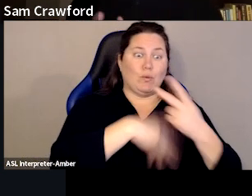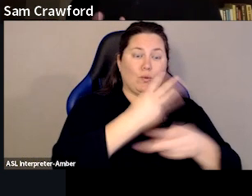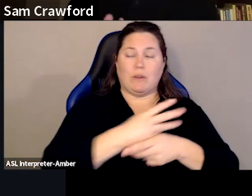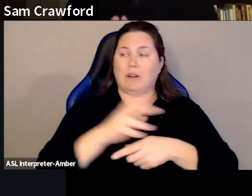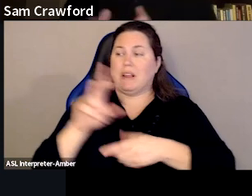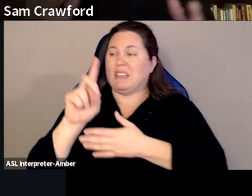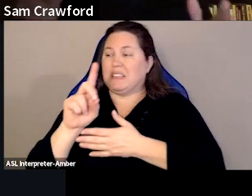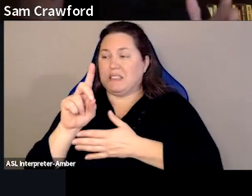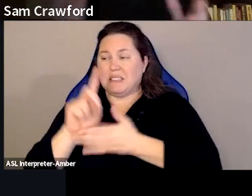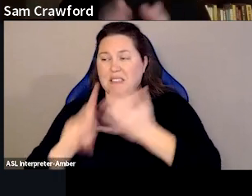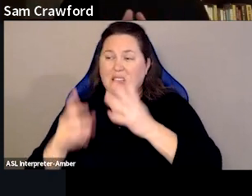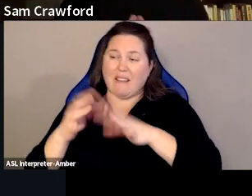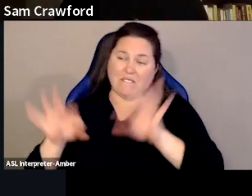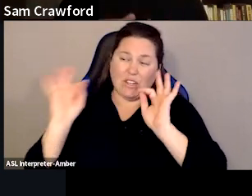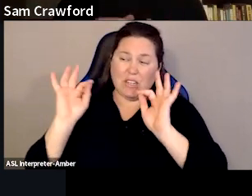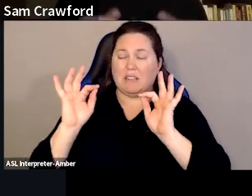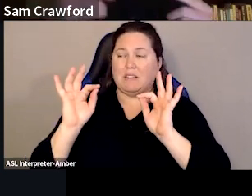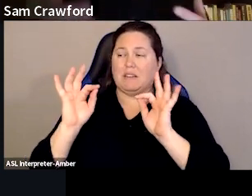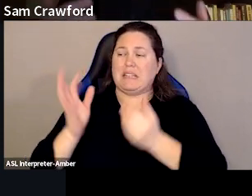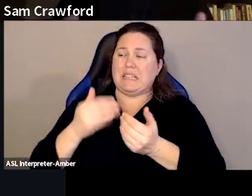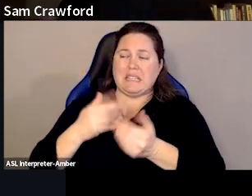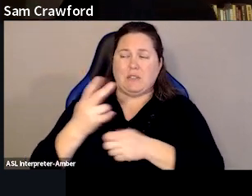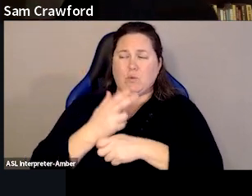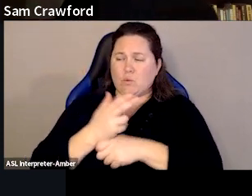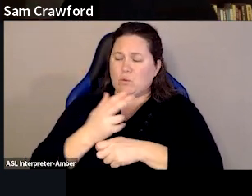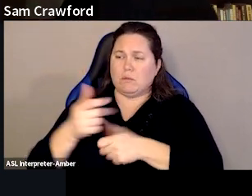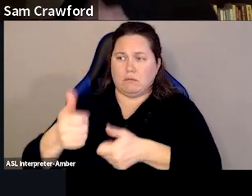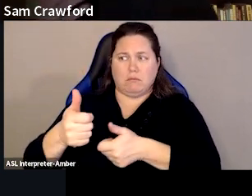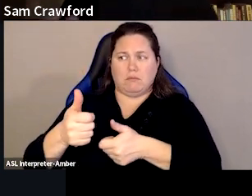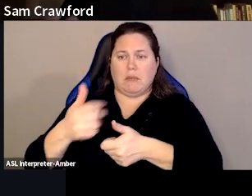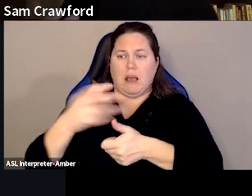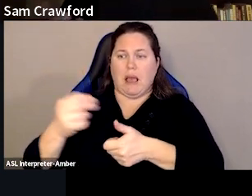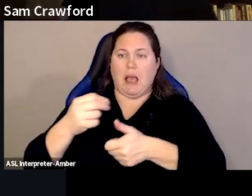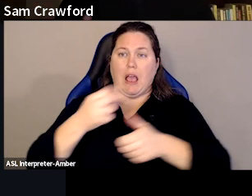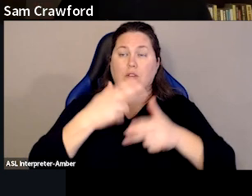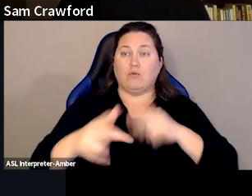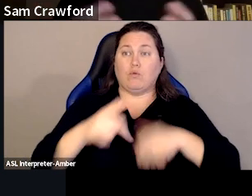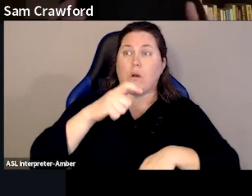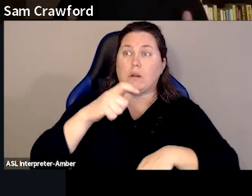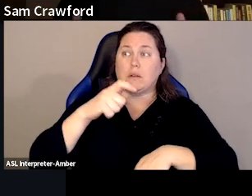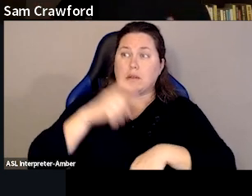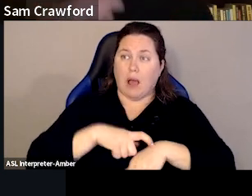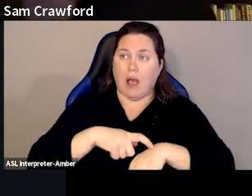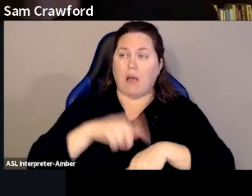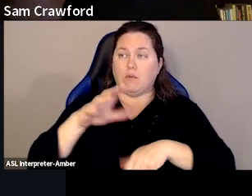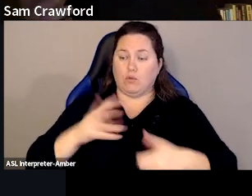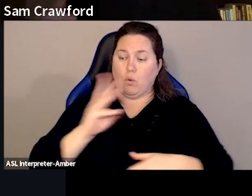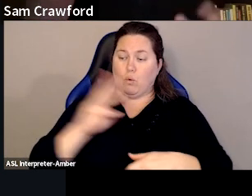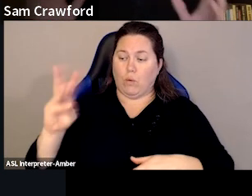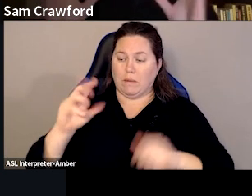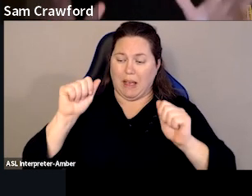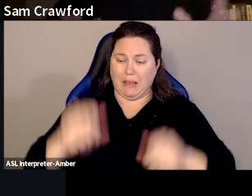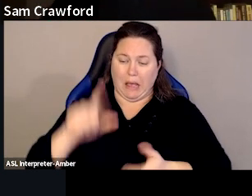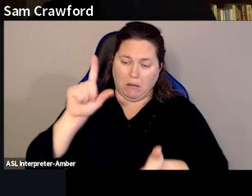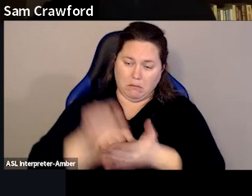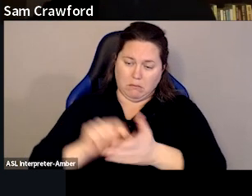you have bespoke functionality, ease of use, and shorter timeframes to get your website live, or if it's just changes, to spin those